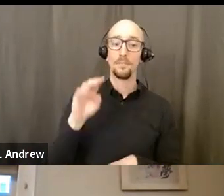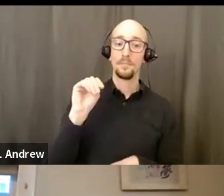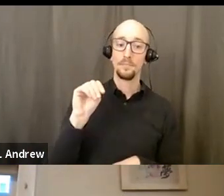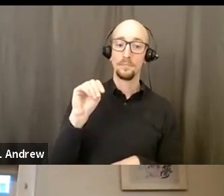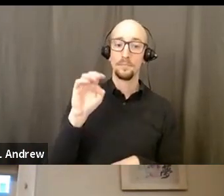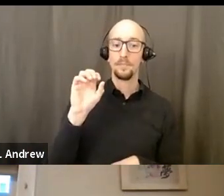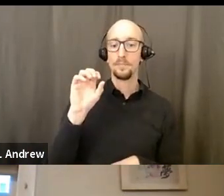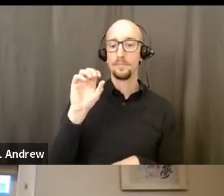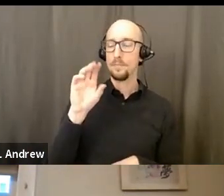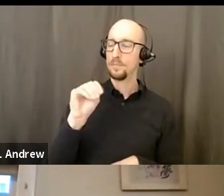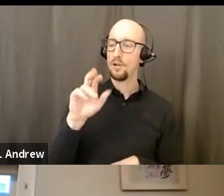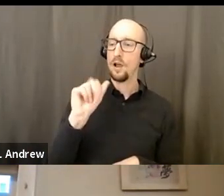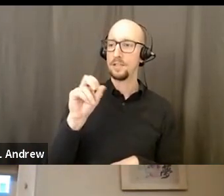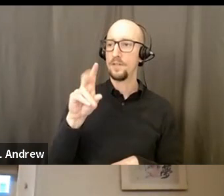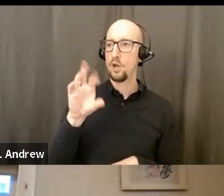Ms. Aguirre,